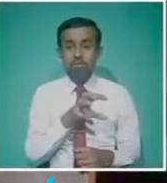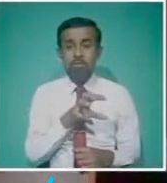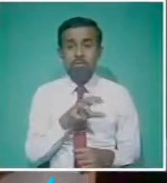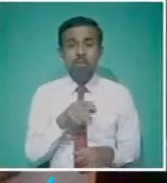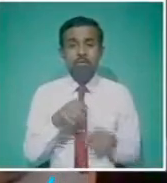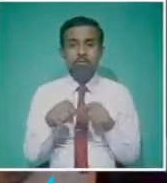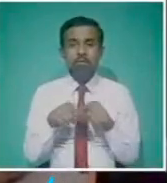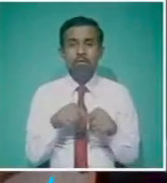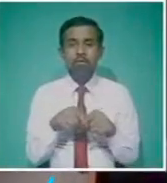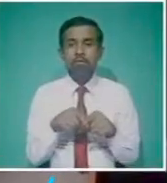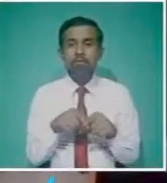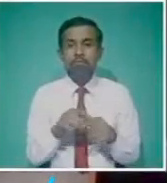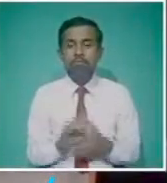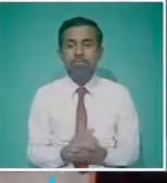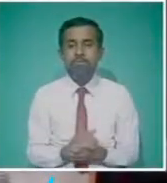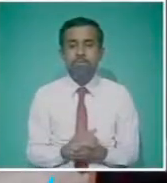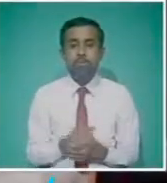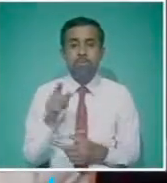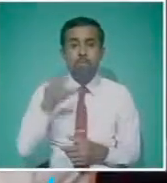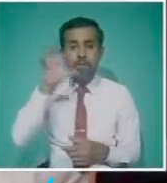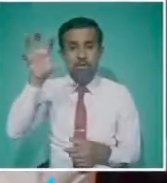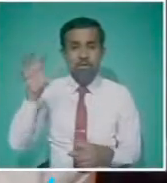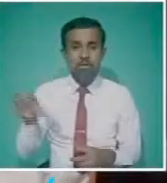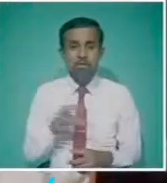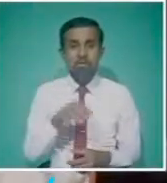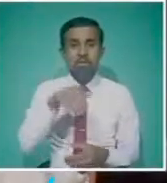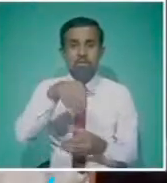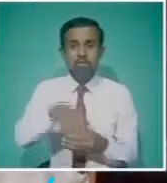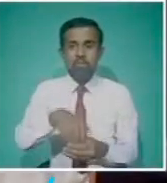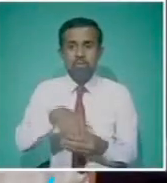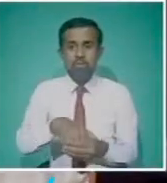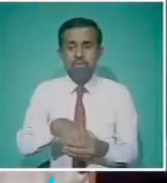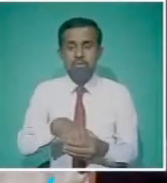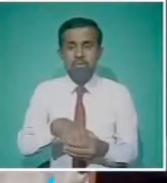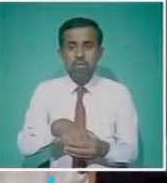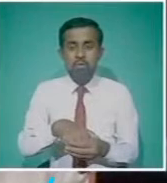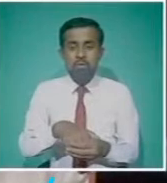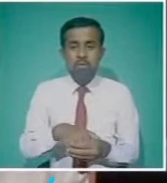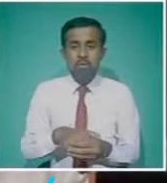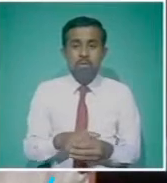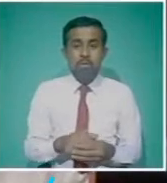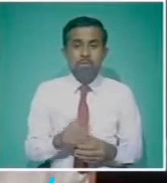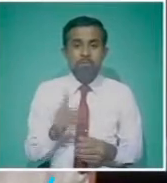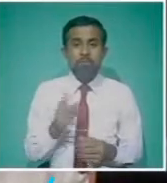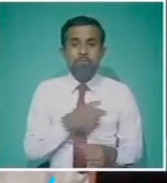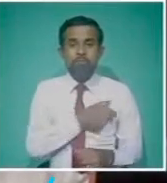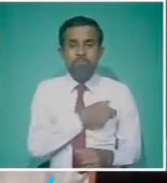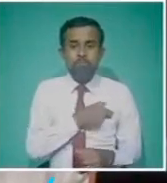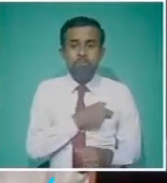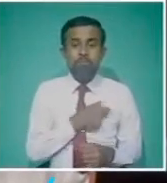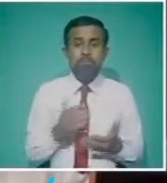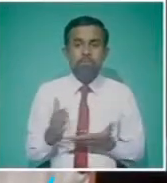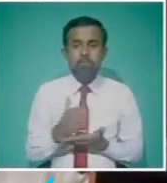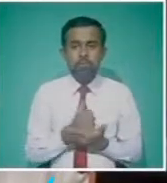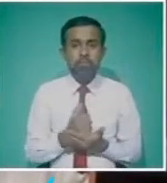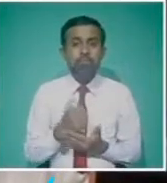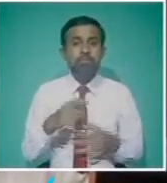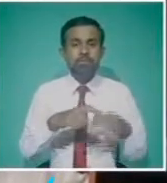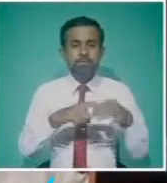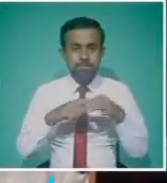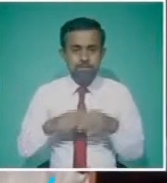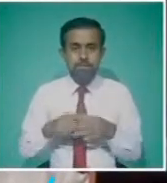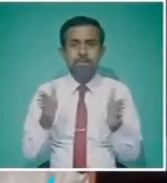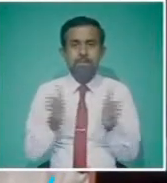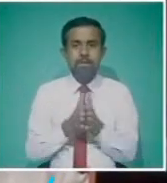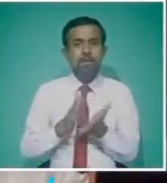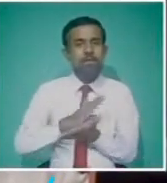outstanding leaders of our time get together with Her Majesty the Queen. Sir Winston Churchill, Dame Margaret